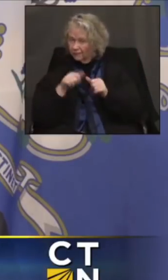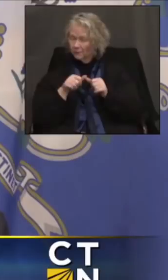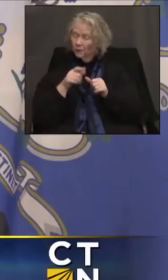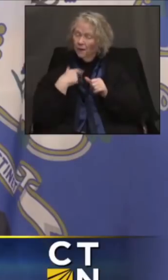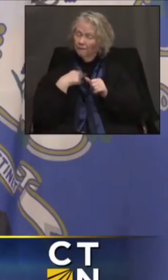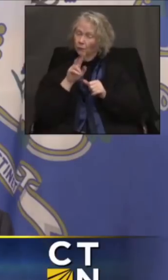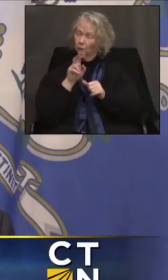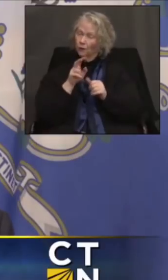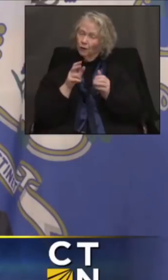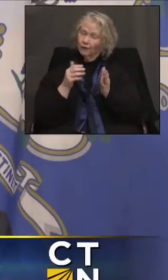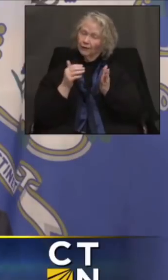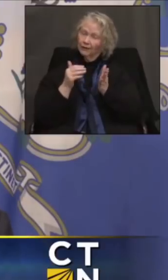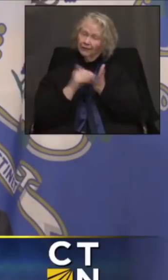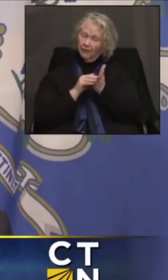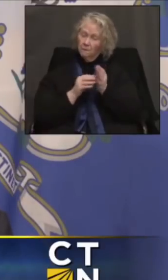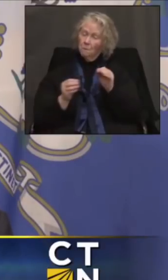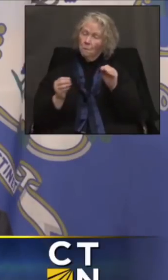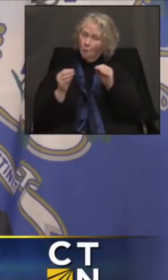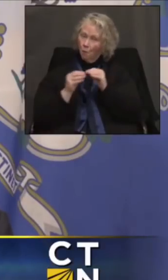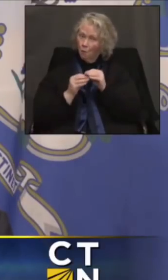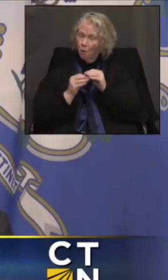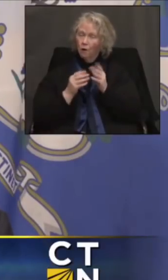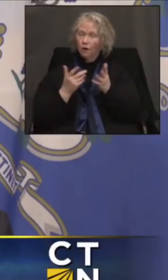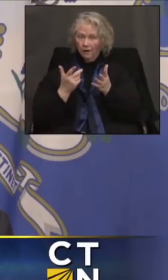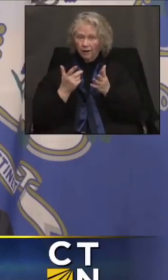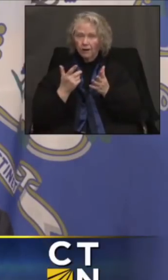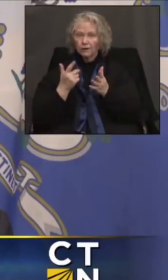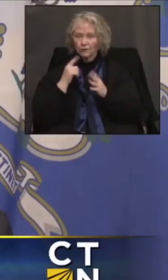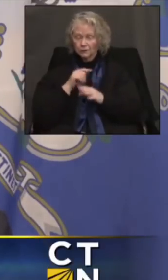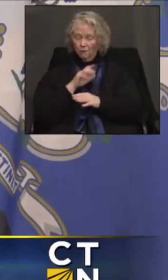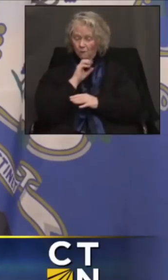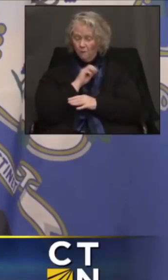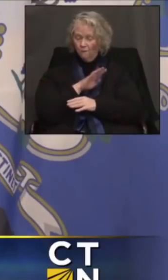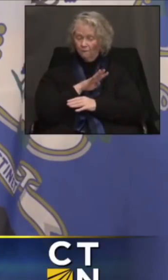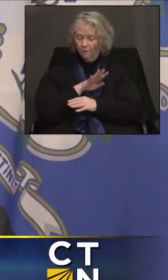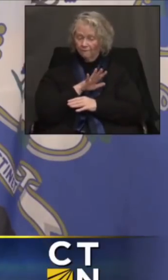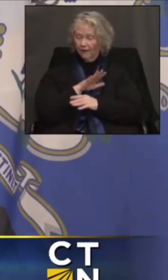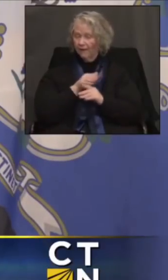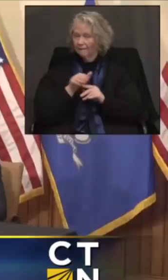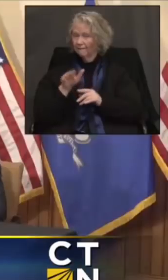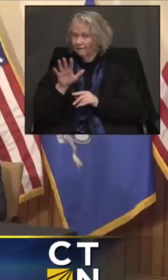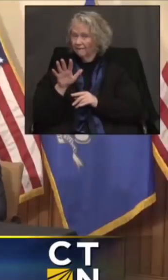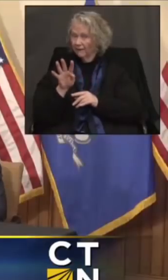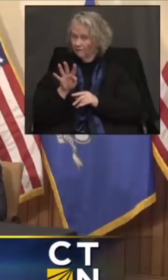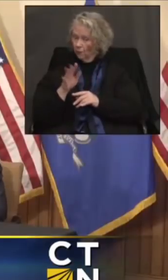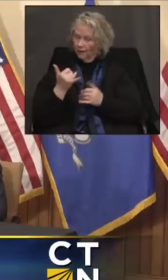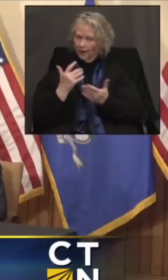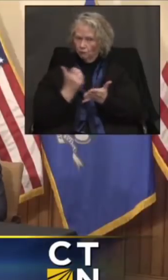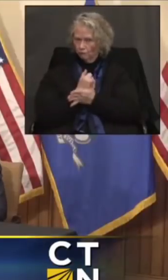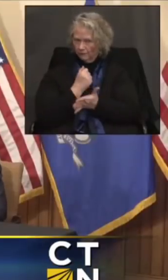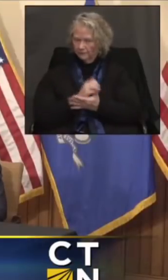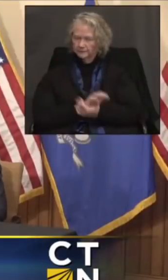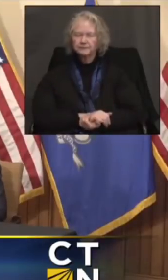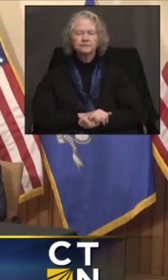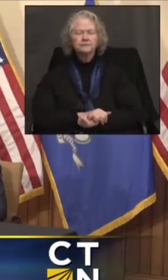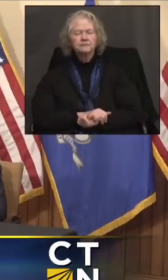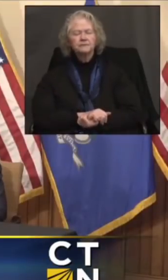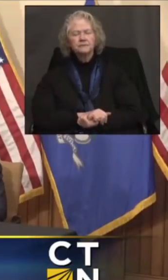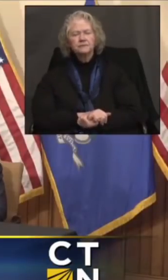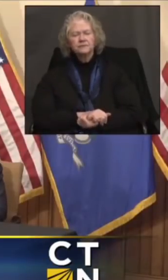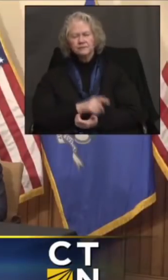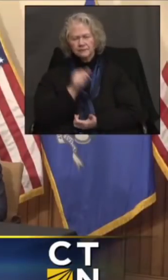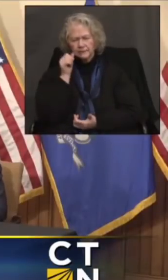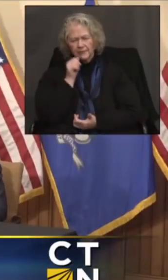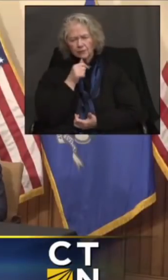vaccines coming. So, 45 to 54, here's your opportunity. And finally, I know you were talking a little bit on